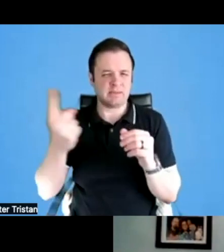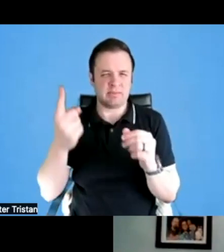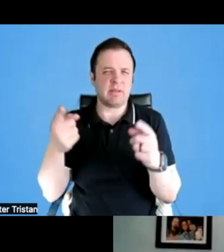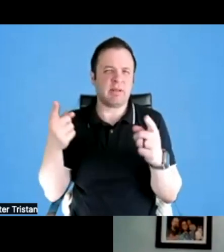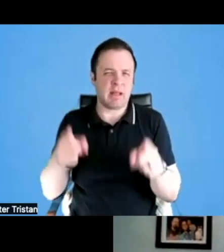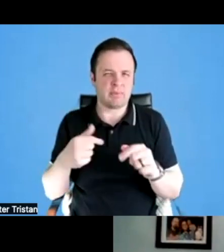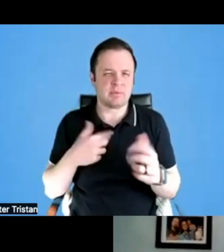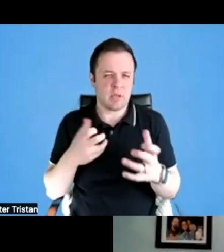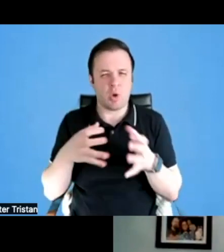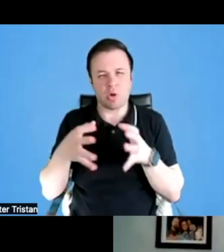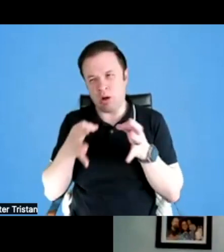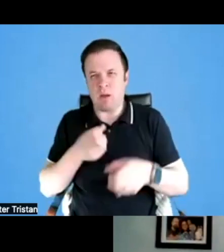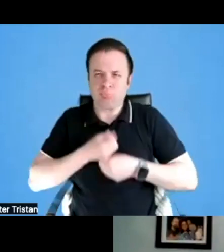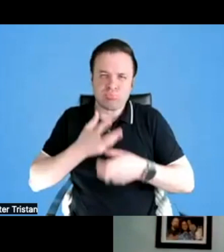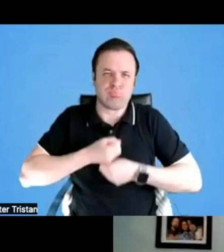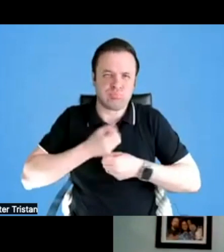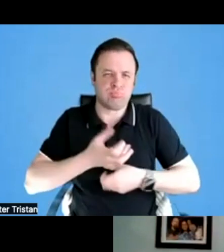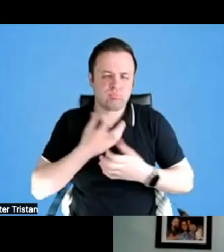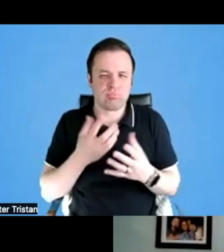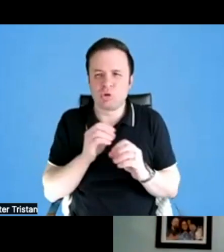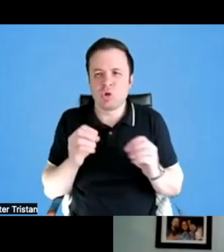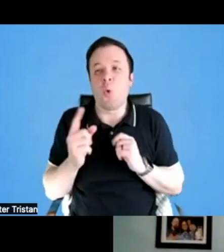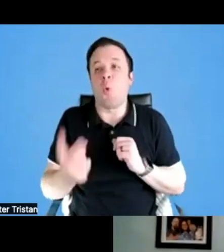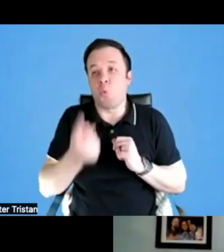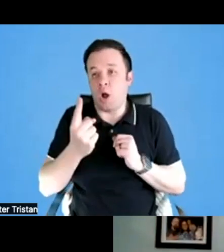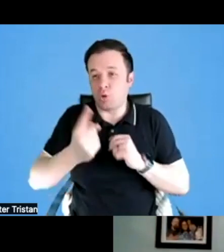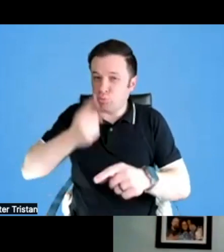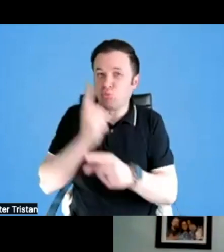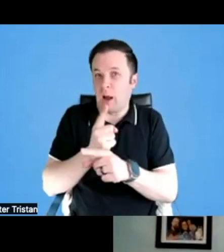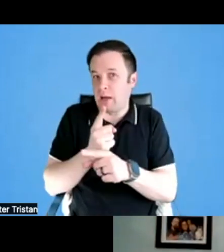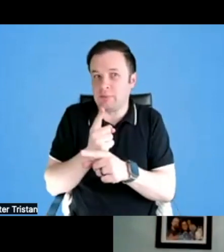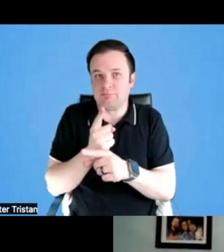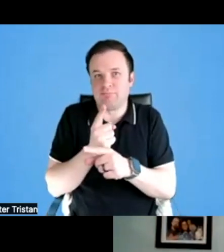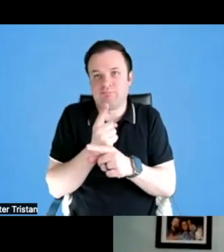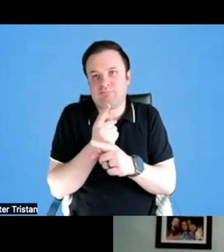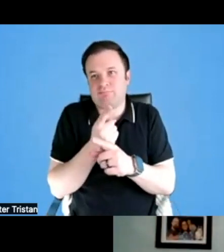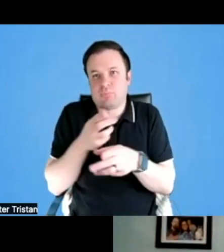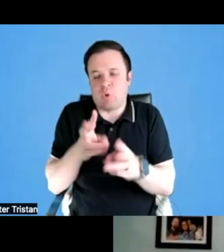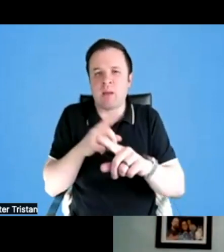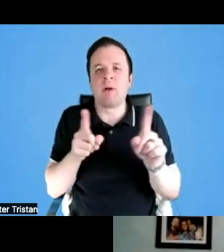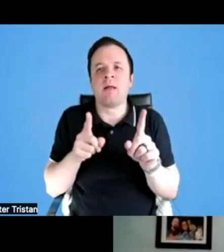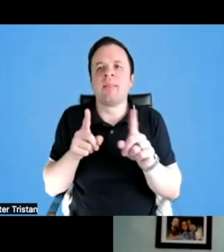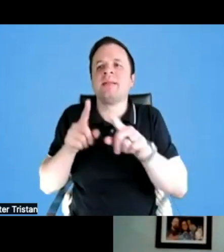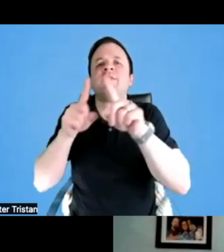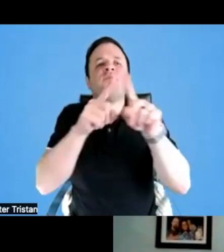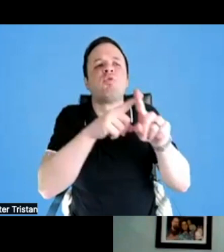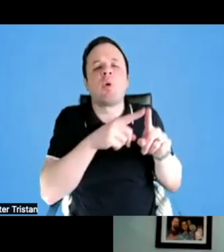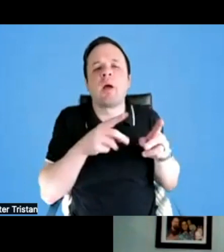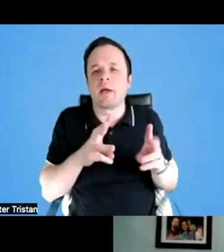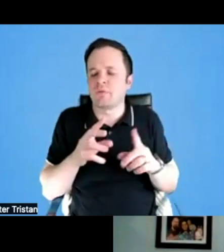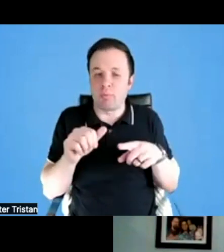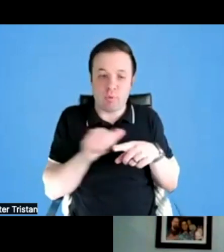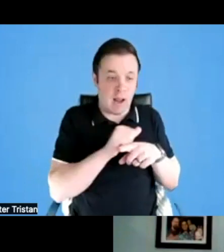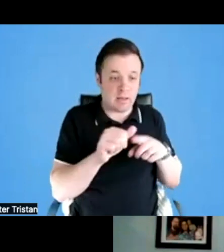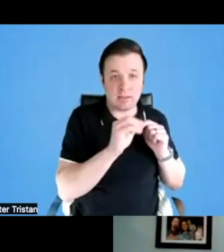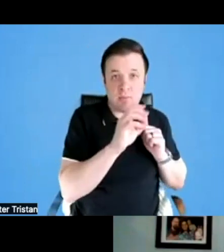want to talk about. And so I think there's no one right thing. It's looking at all of the ways that are, from practice models to